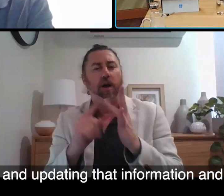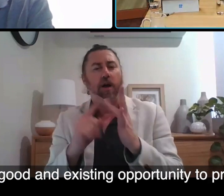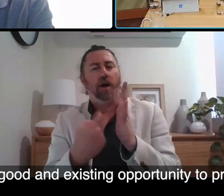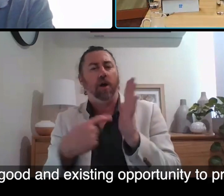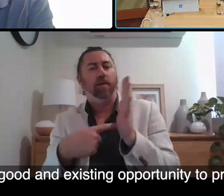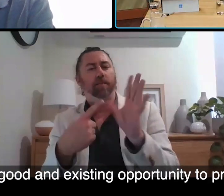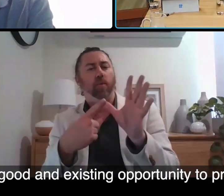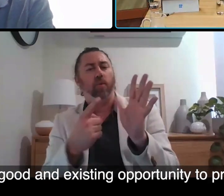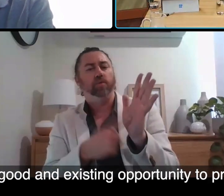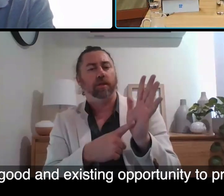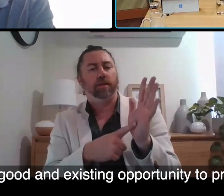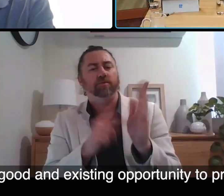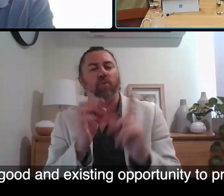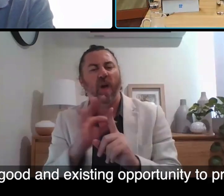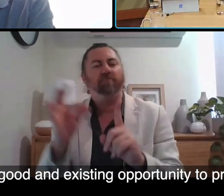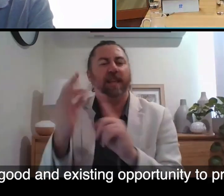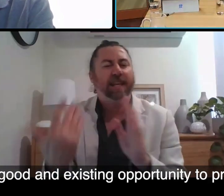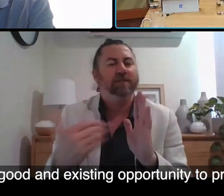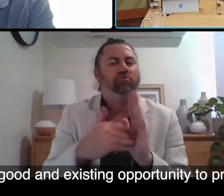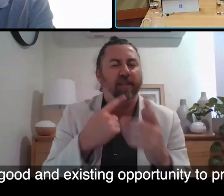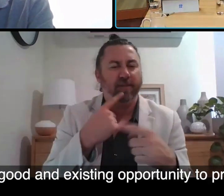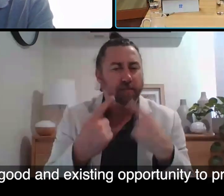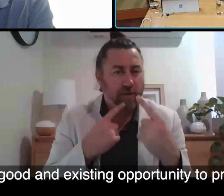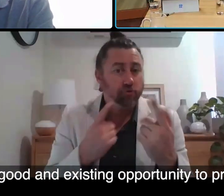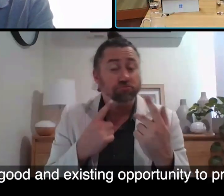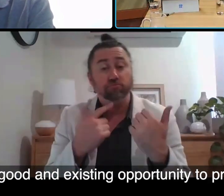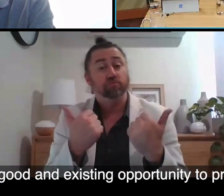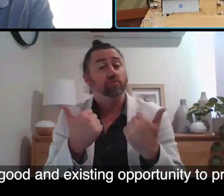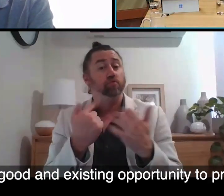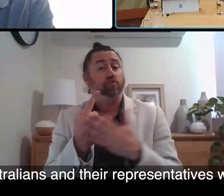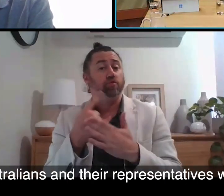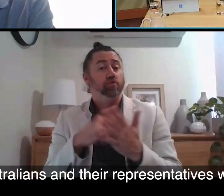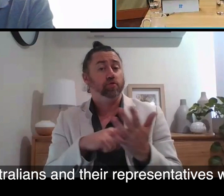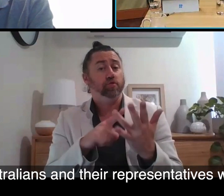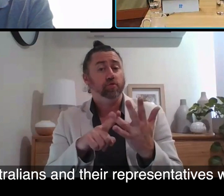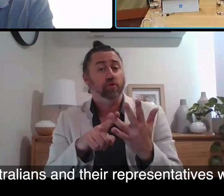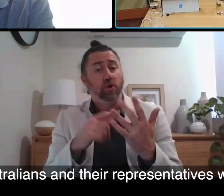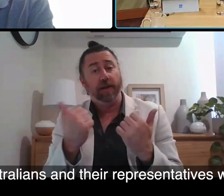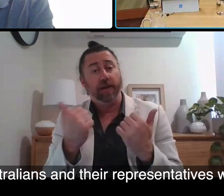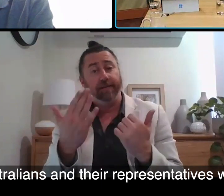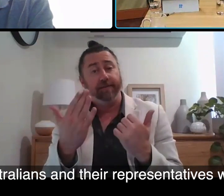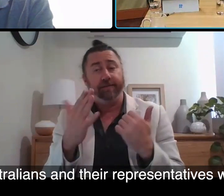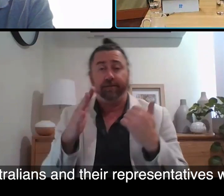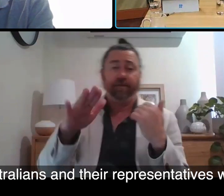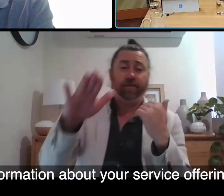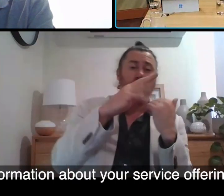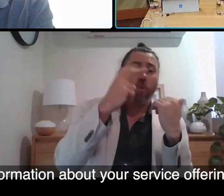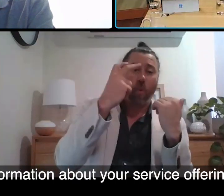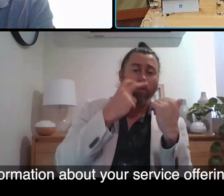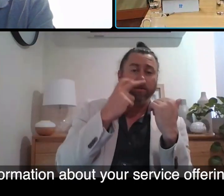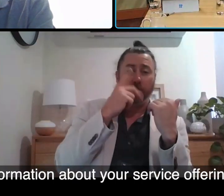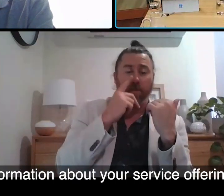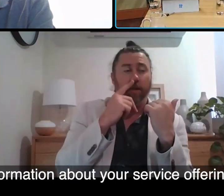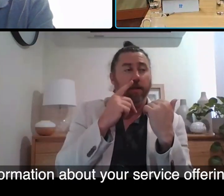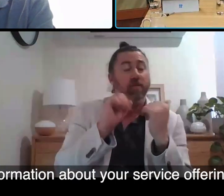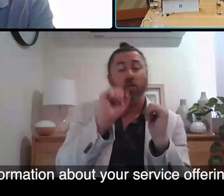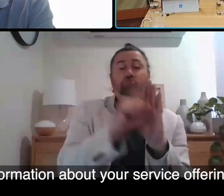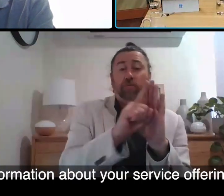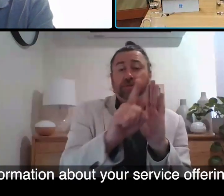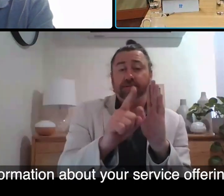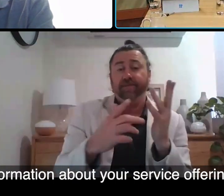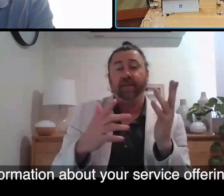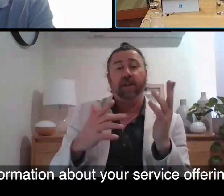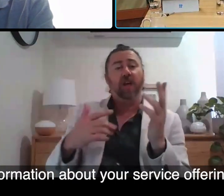information. And it's a really good and existing opportunity to provide older Australians and their representatives with more information about your